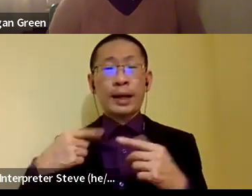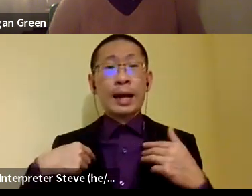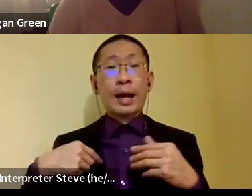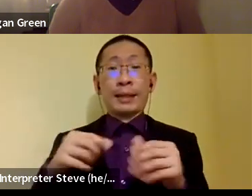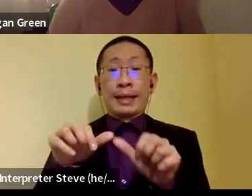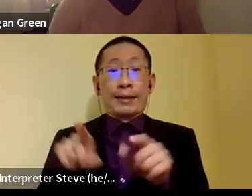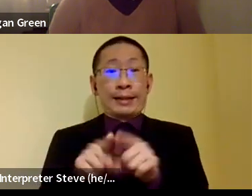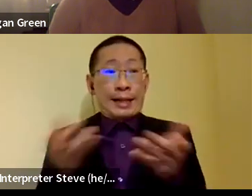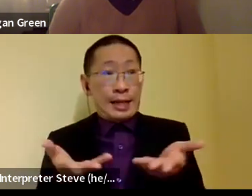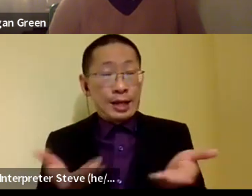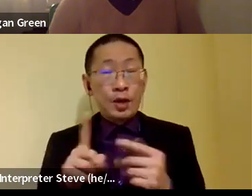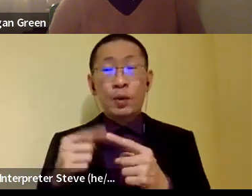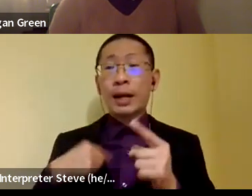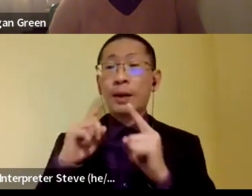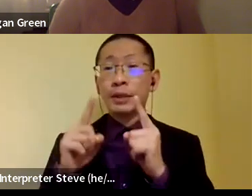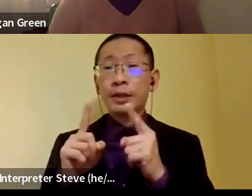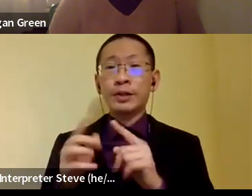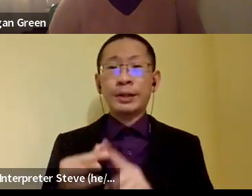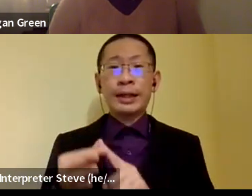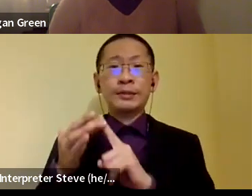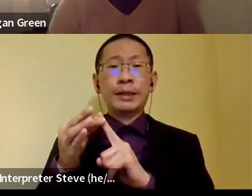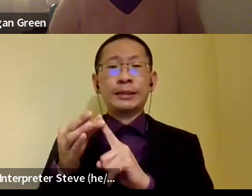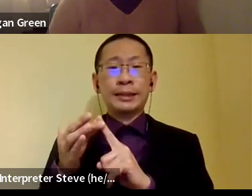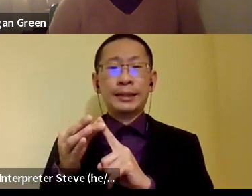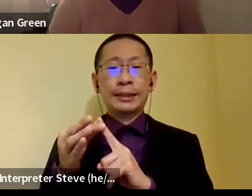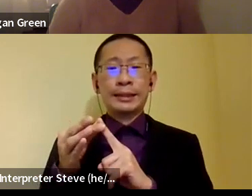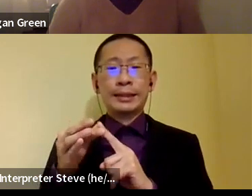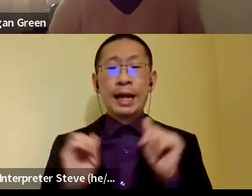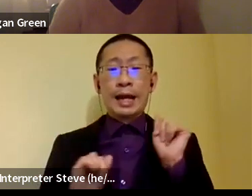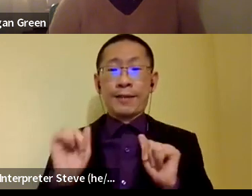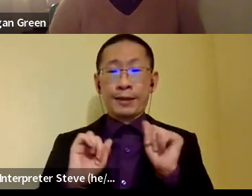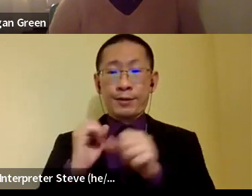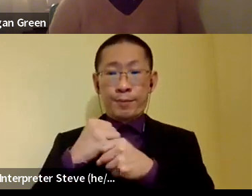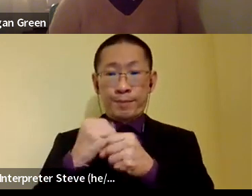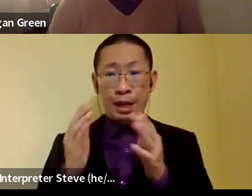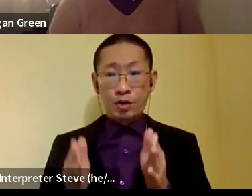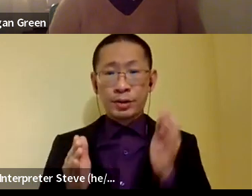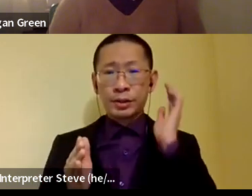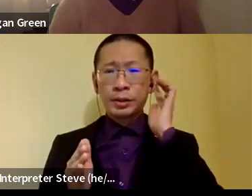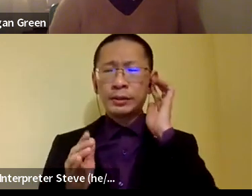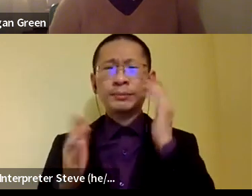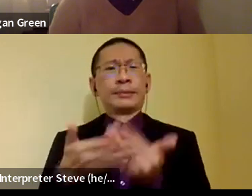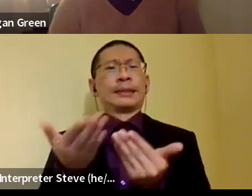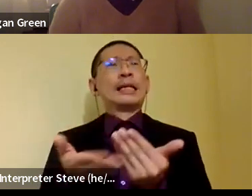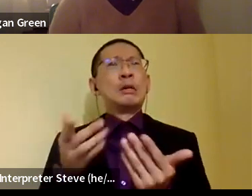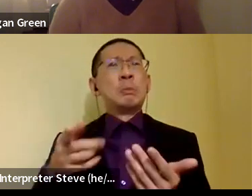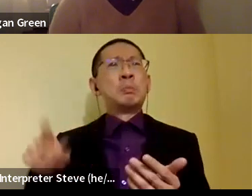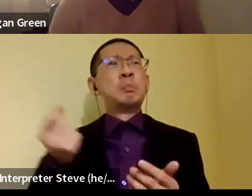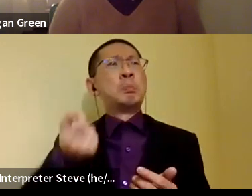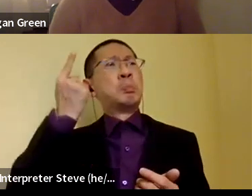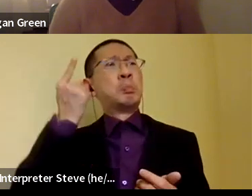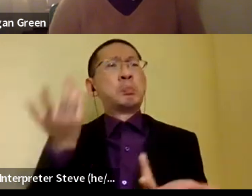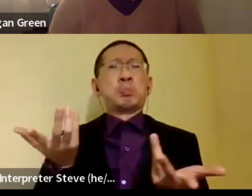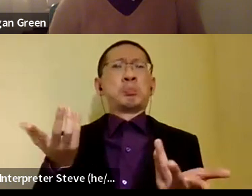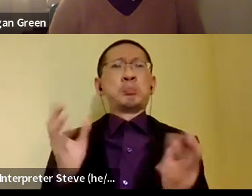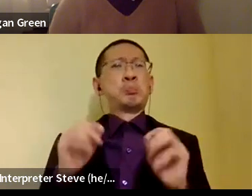this, when I'm talking to especially theater makers, It is very easily understood. They get it.